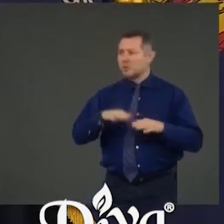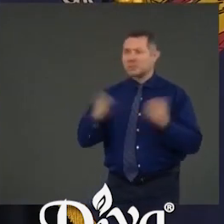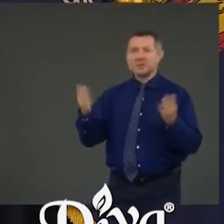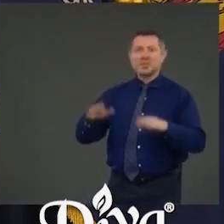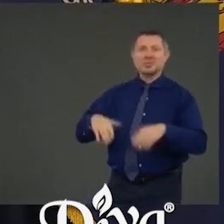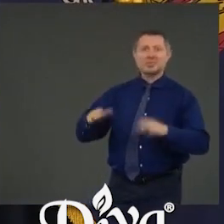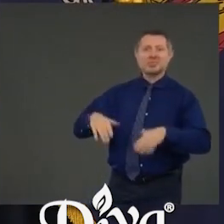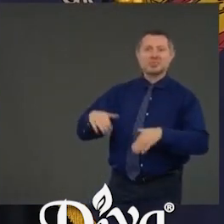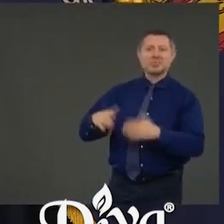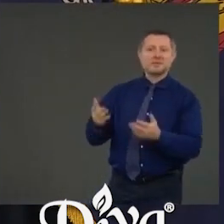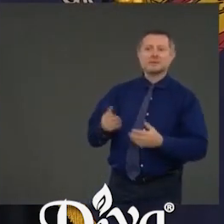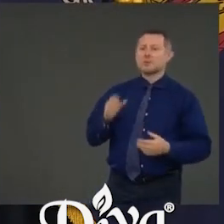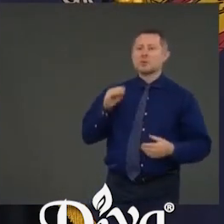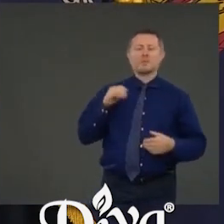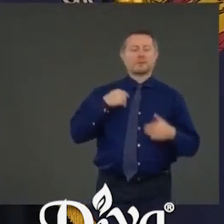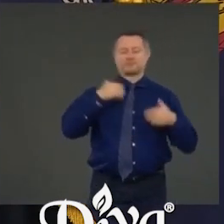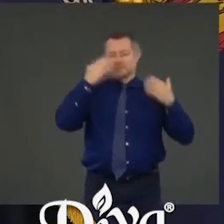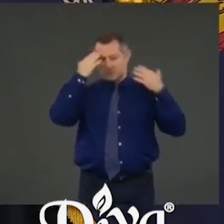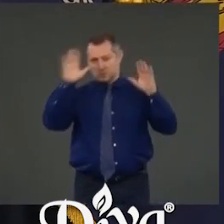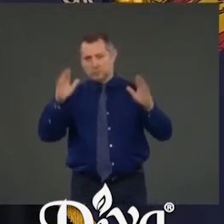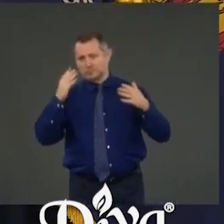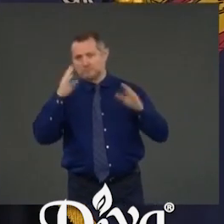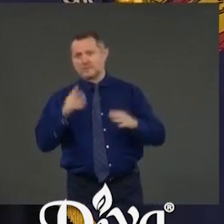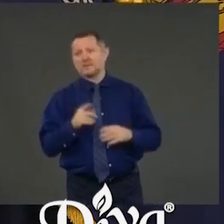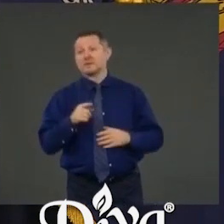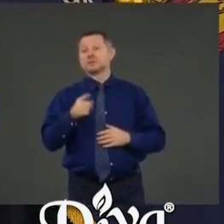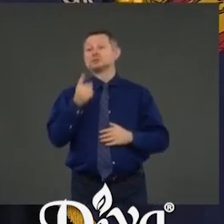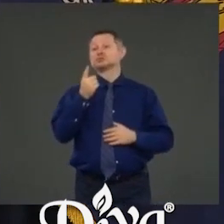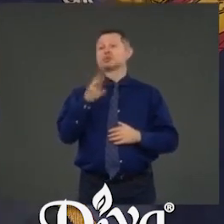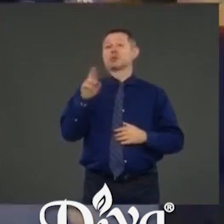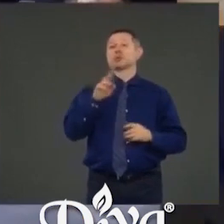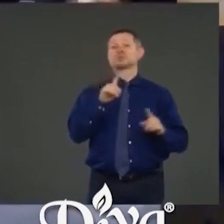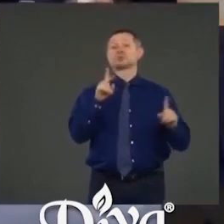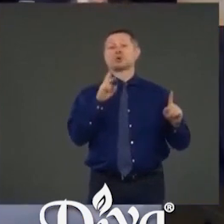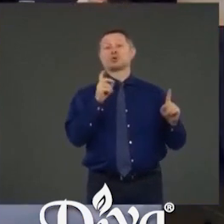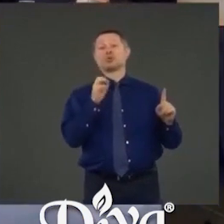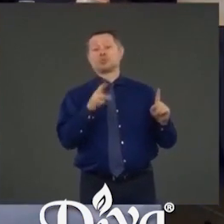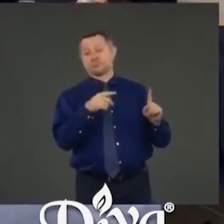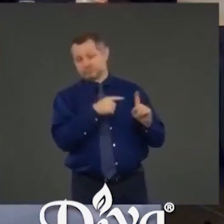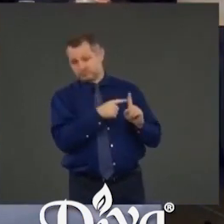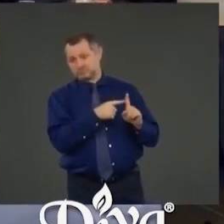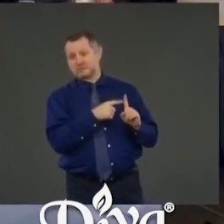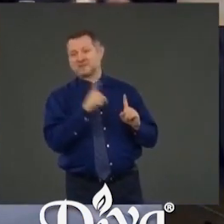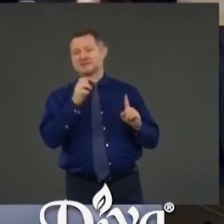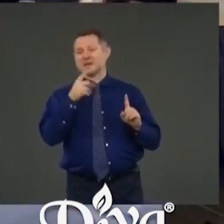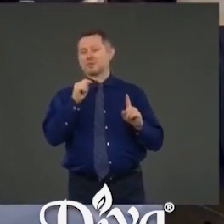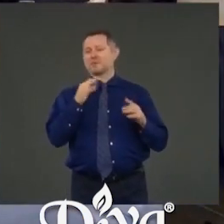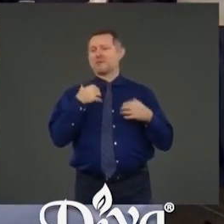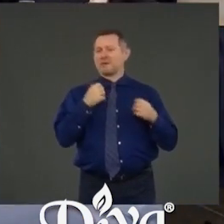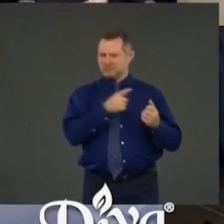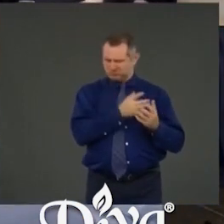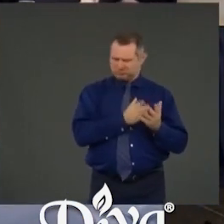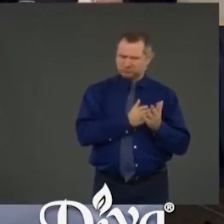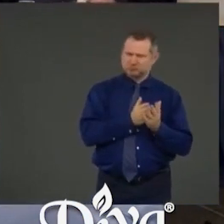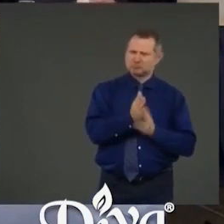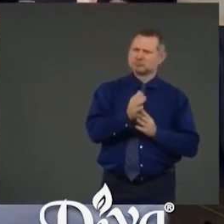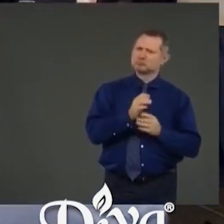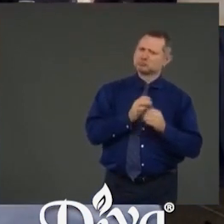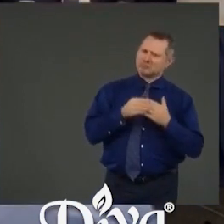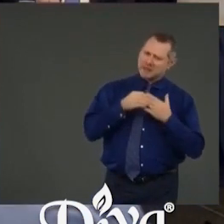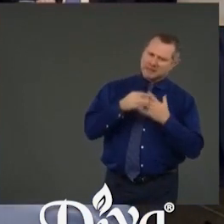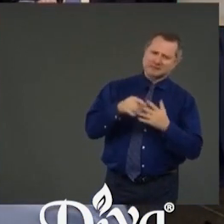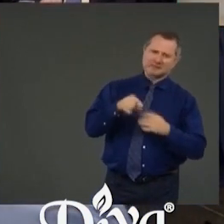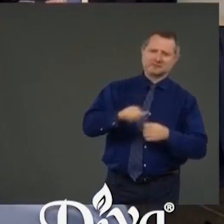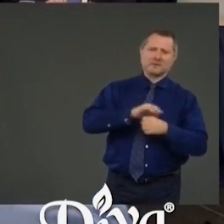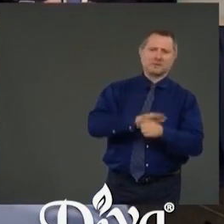We don't know. Dr. Zucker, Health Commissioner, who has guided me through all of this, studies the data,